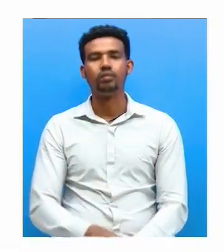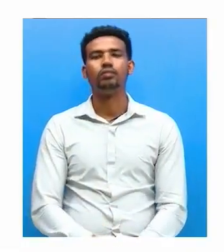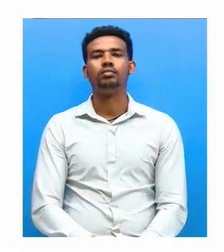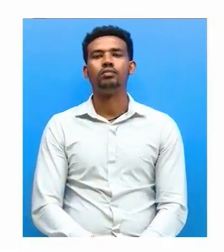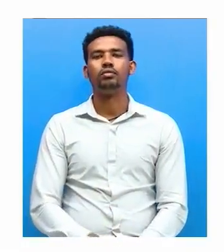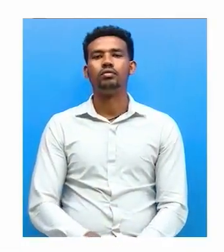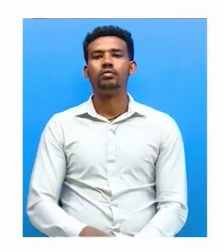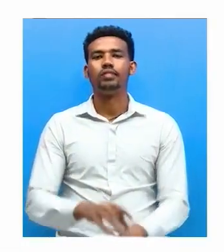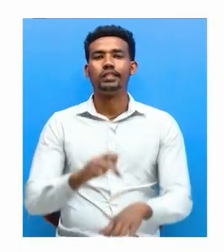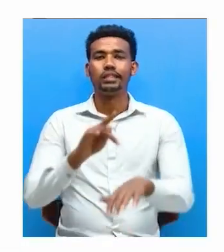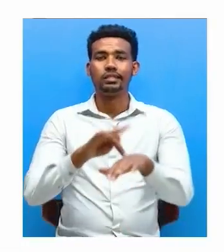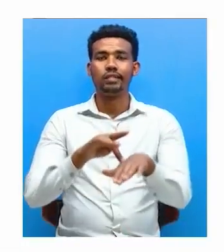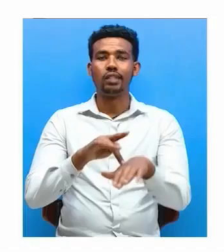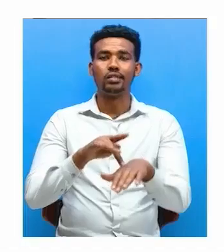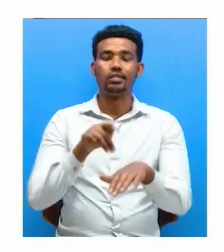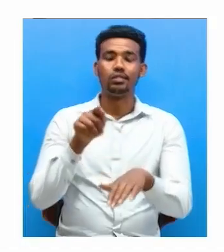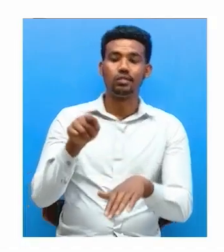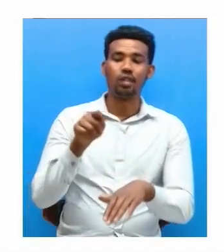touch that.